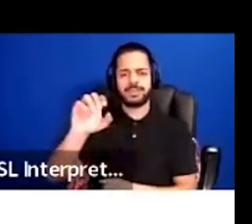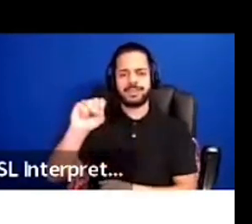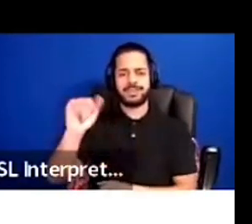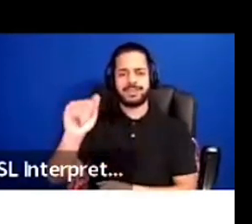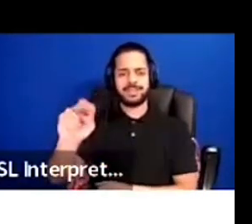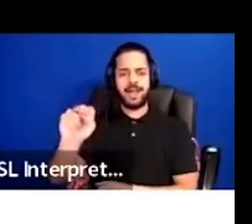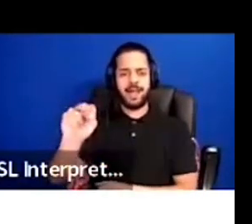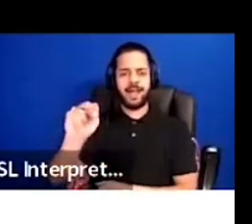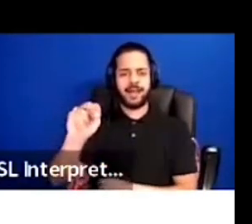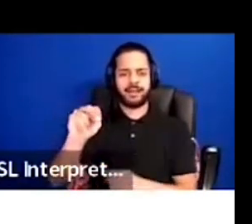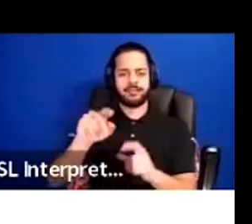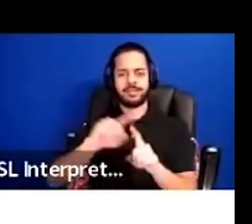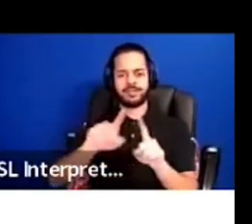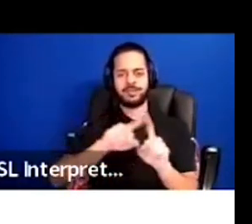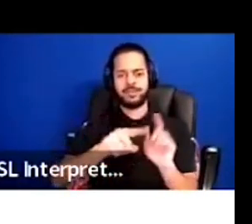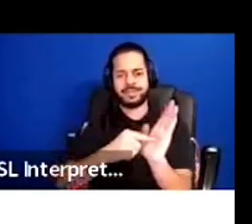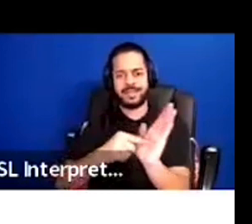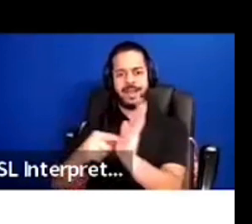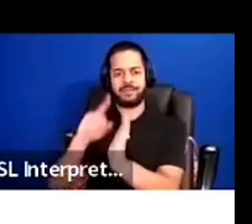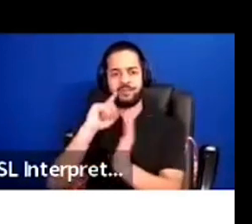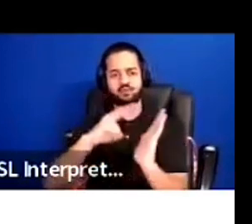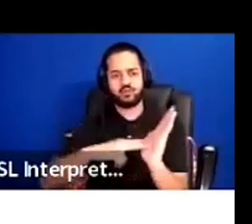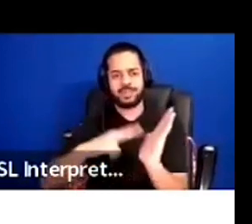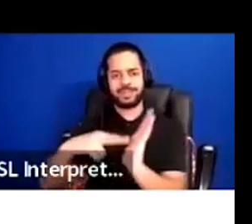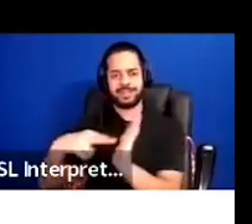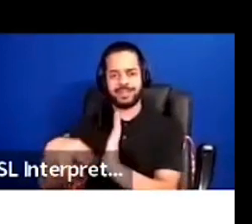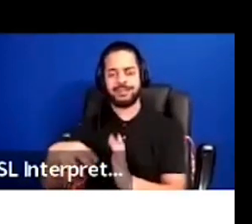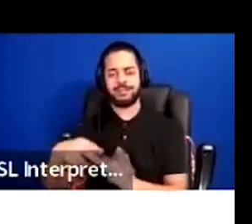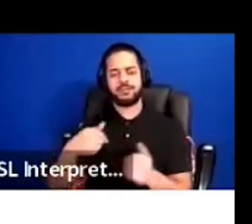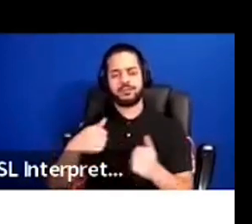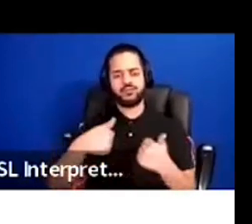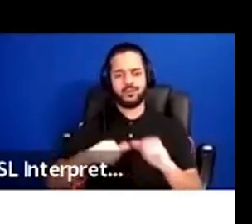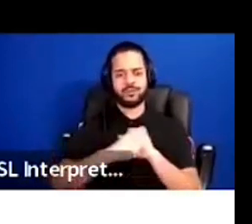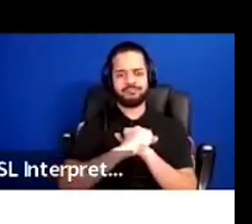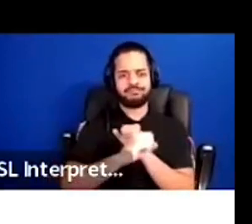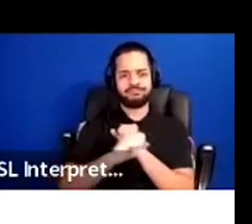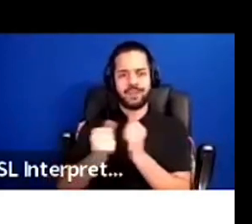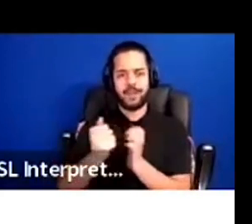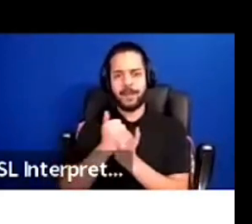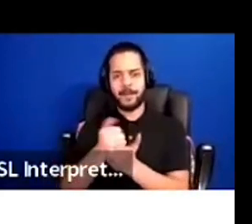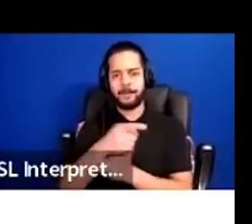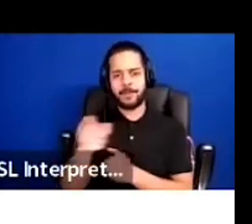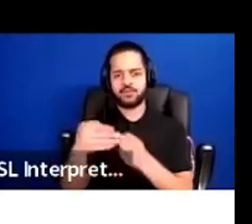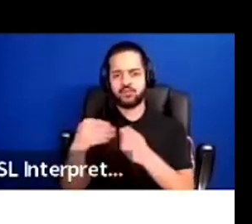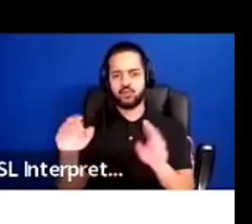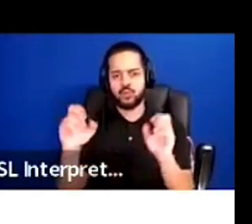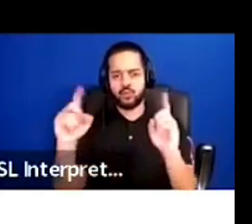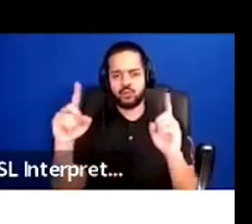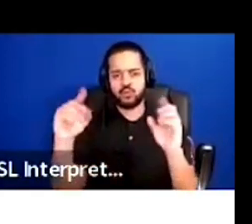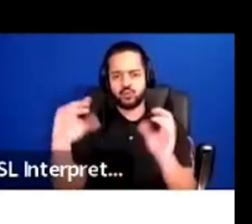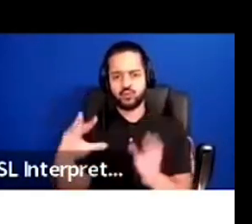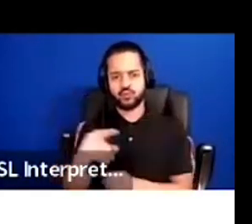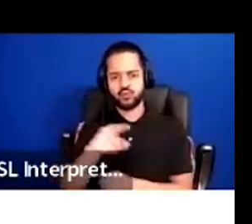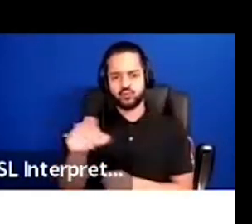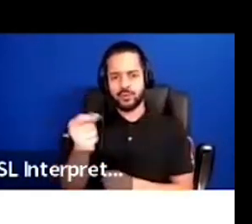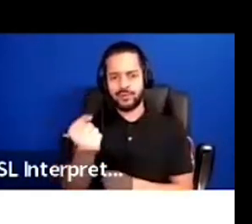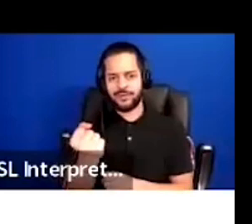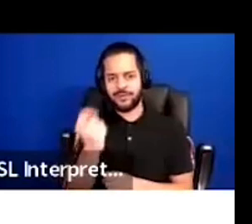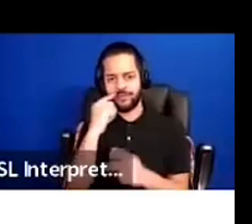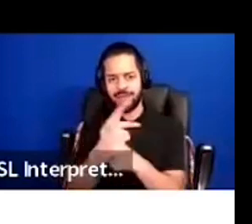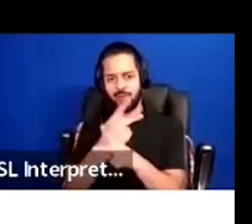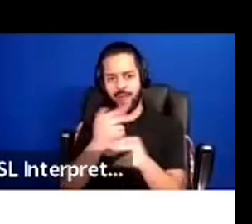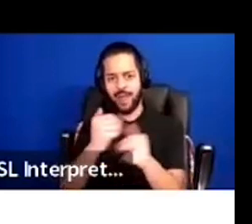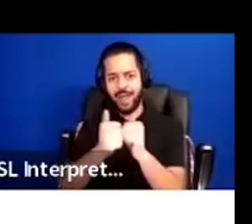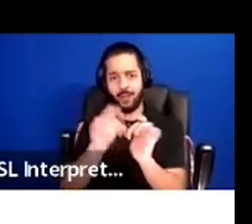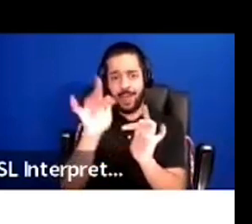So trying to help our general education teachers understand how to close that gap. Again, it's